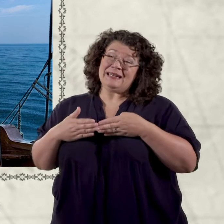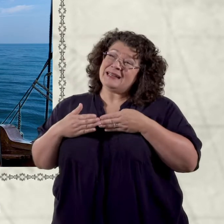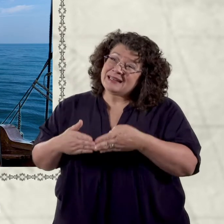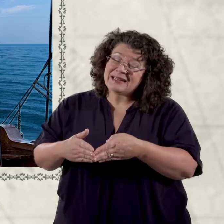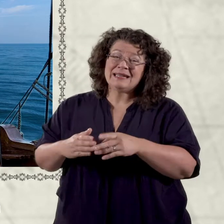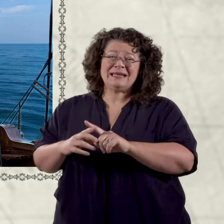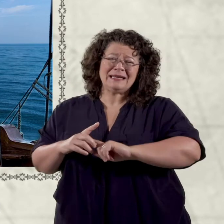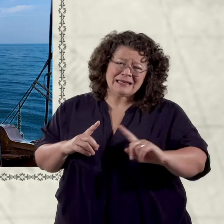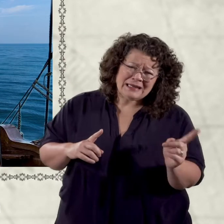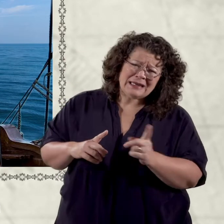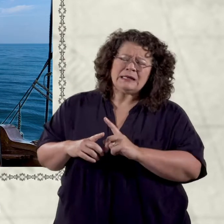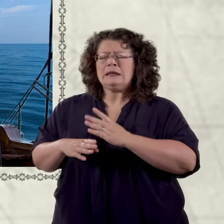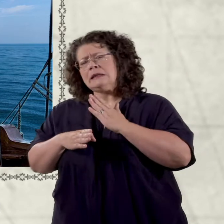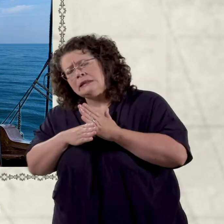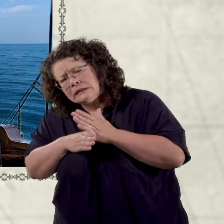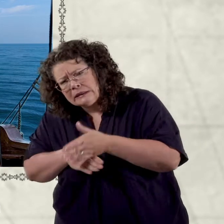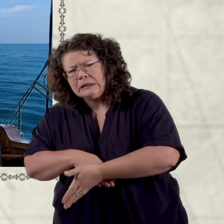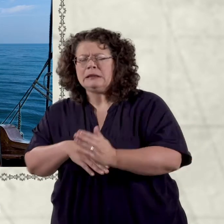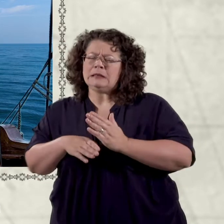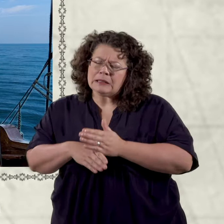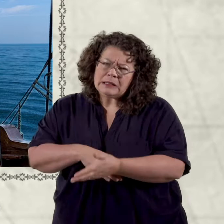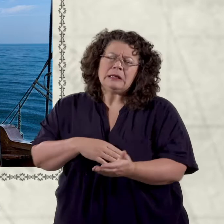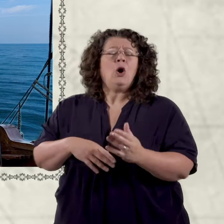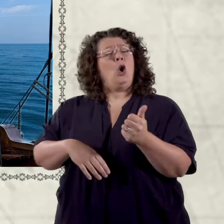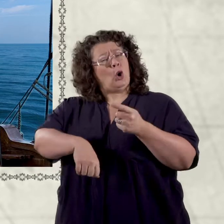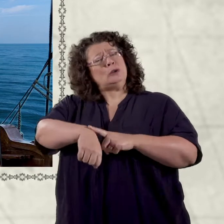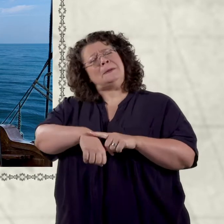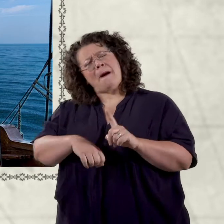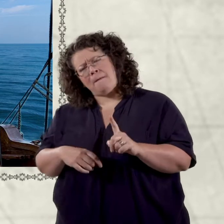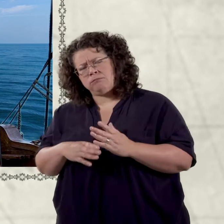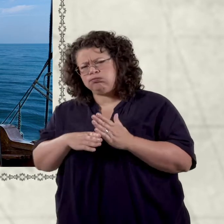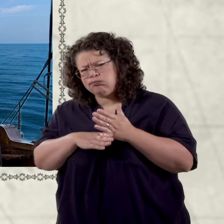stuff back and forth across the seas. I've had a good time, really. Oh, hold on.